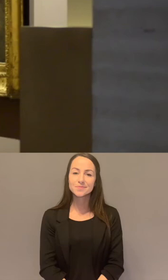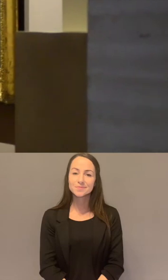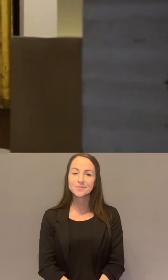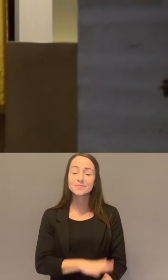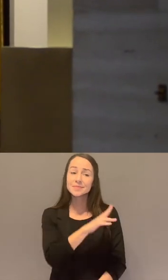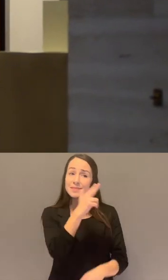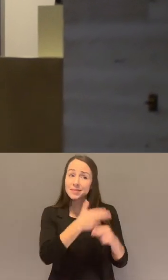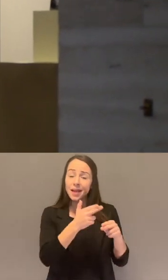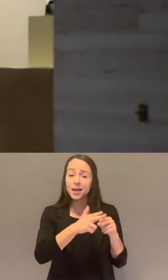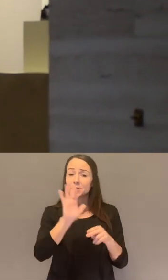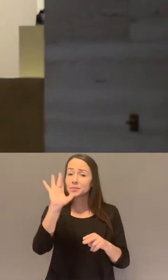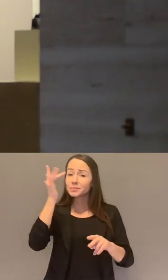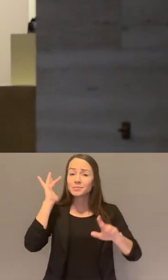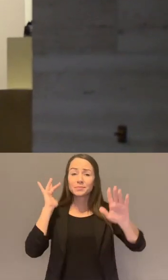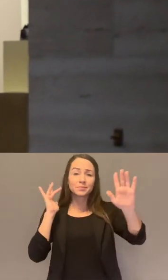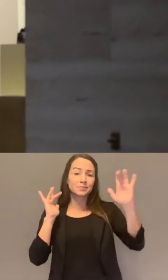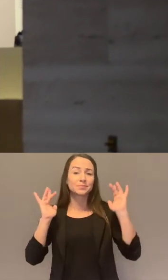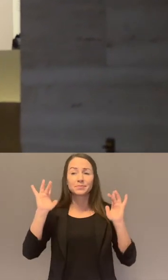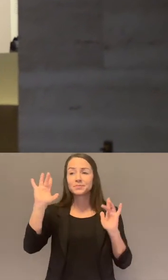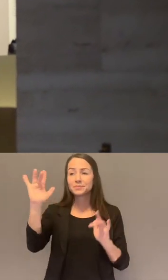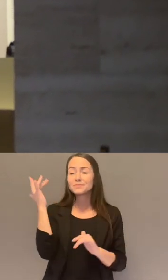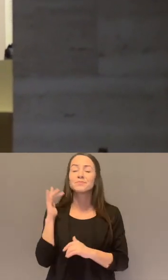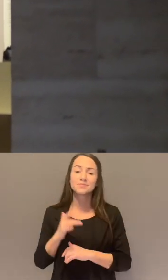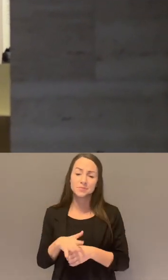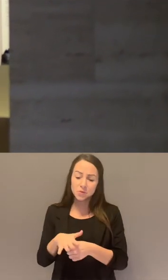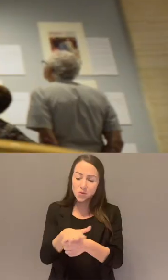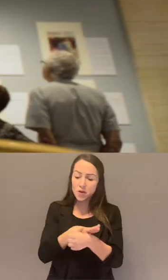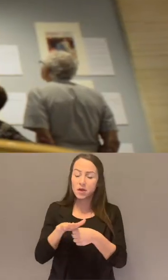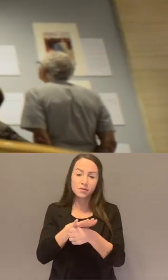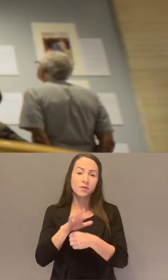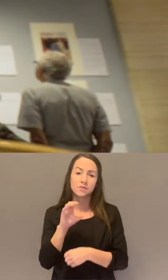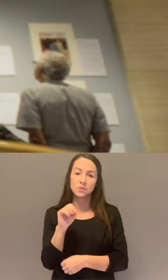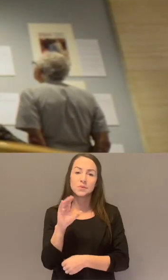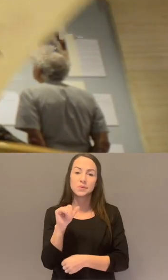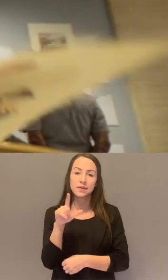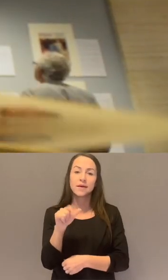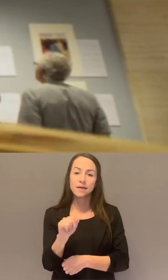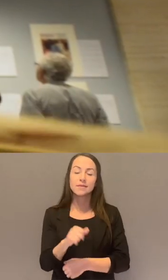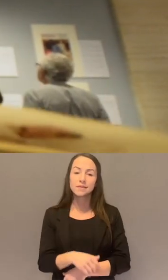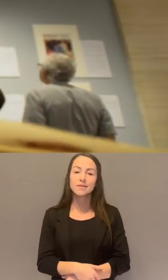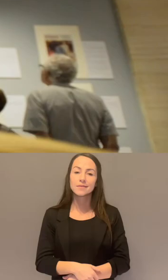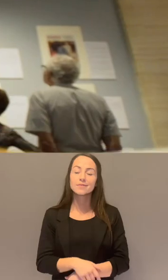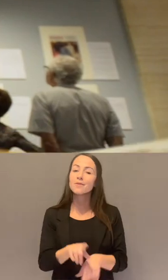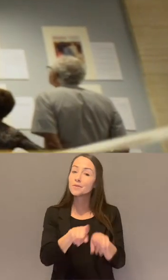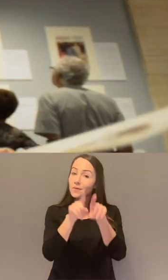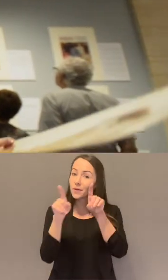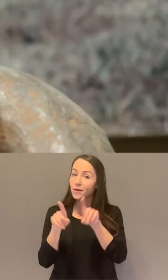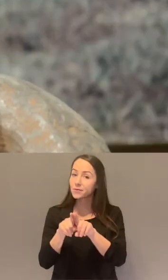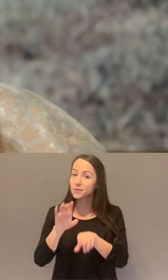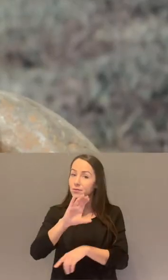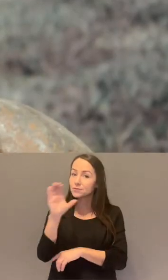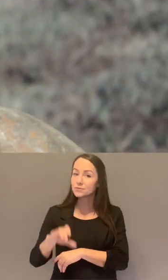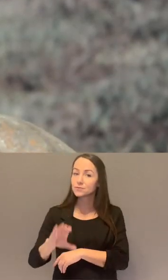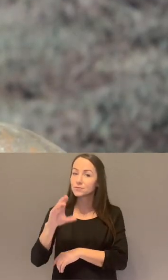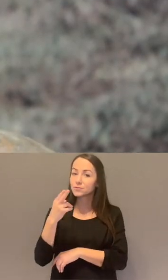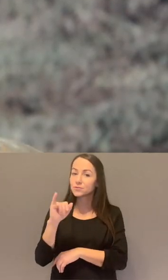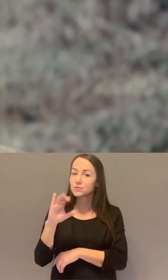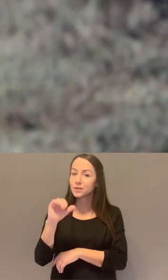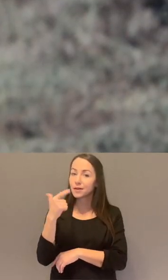He certainly left a legacy that leaves parts of him in many areas of Ocala, as well